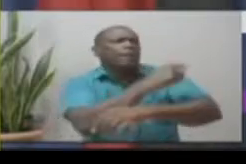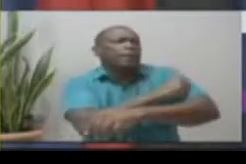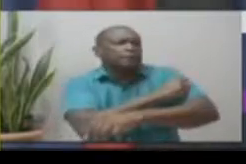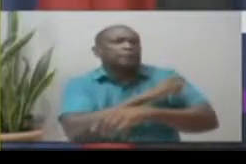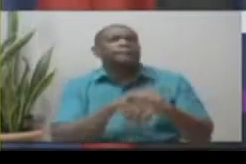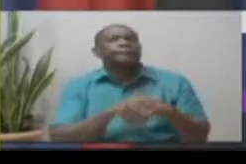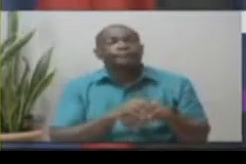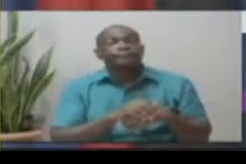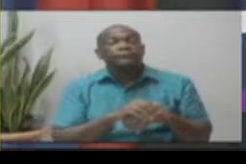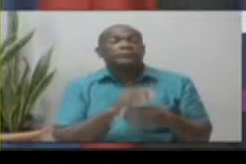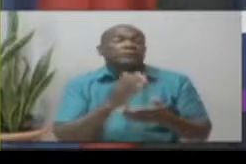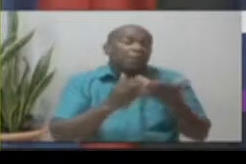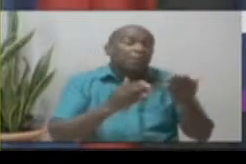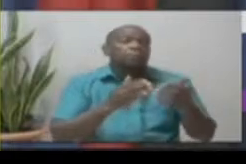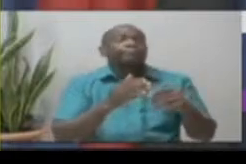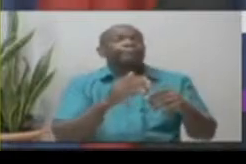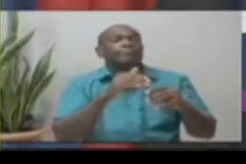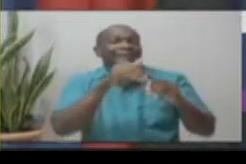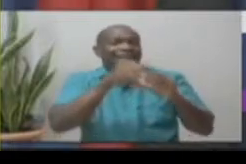emergencies.